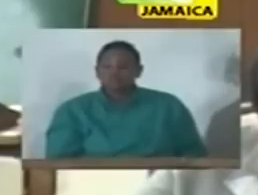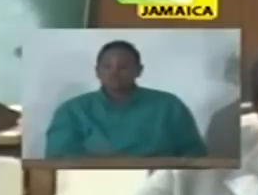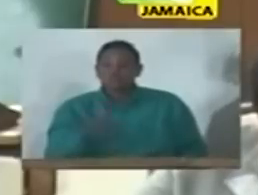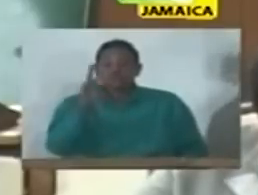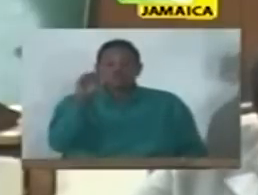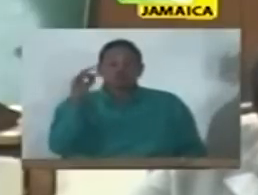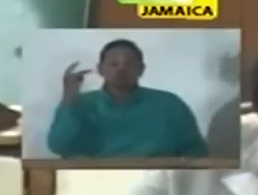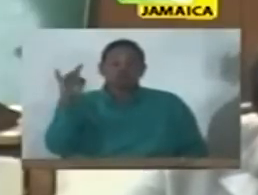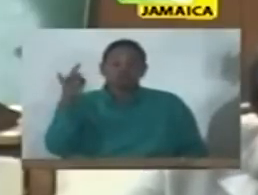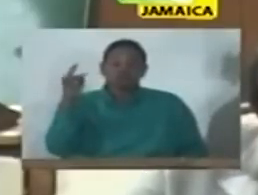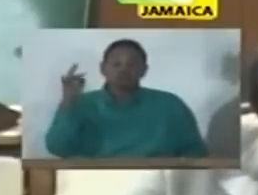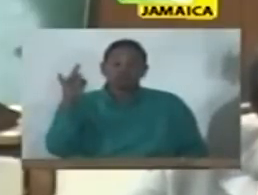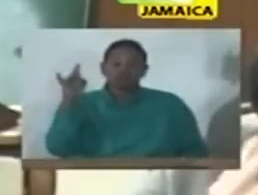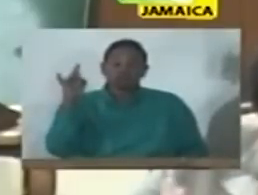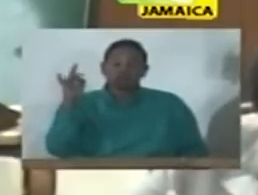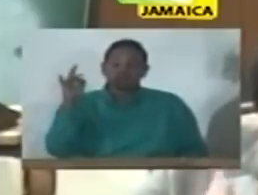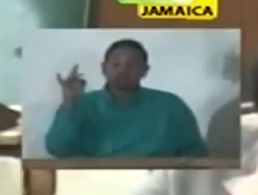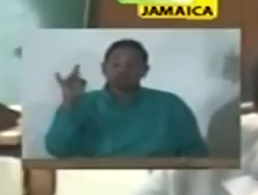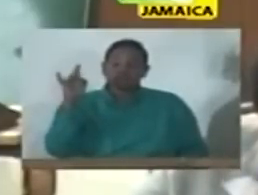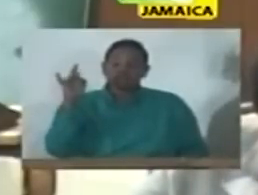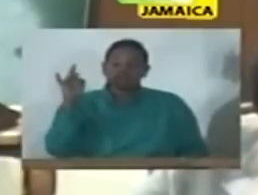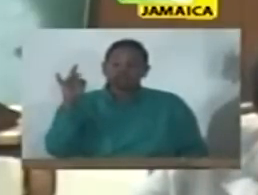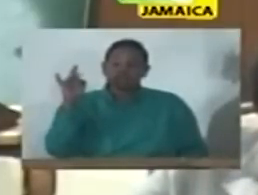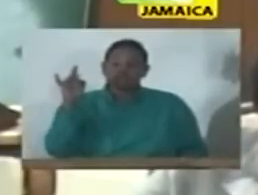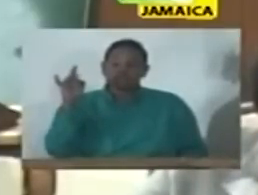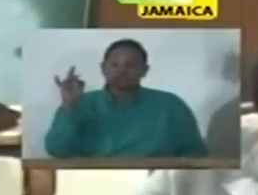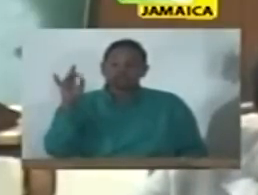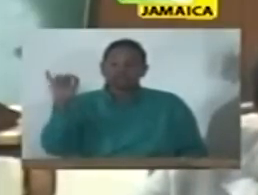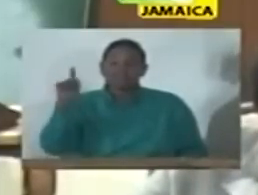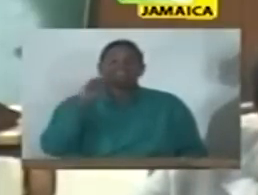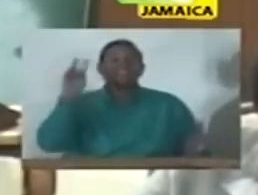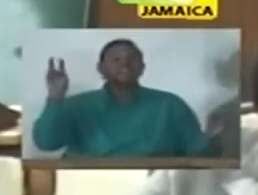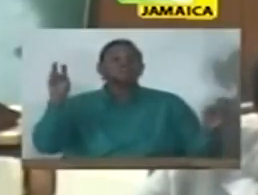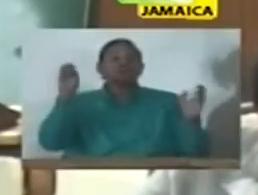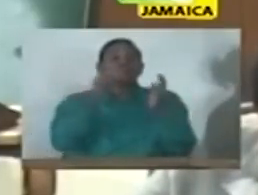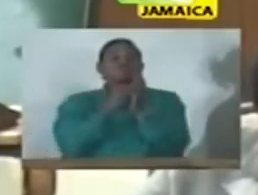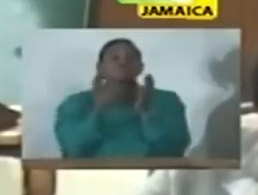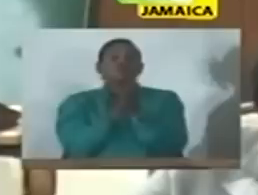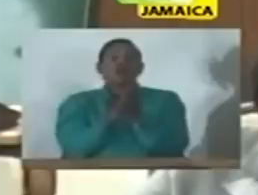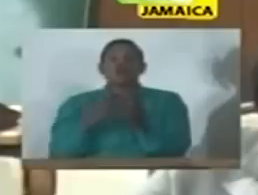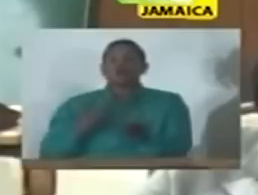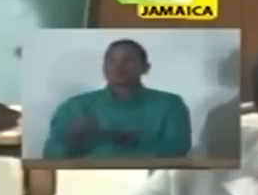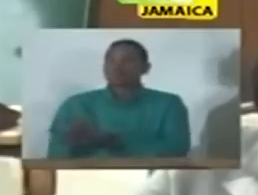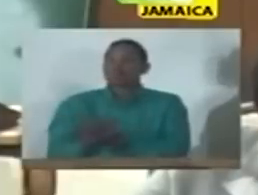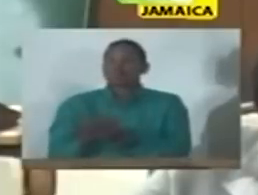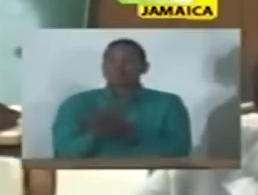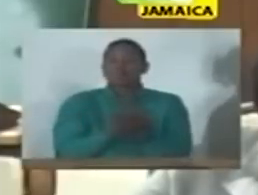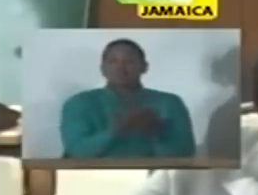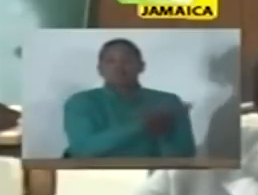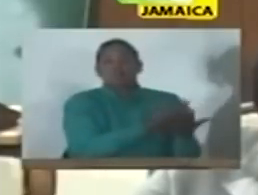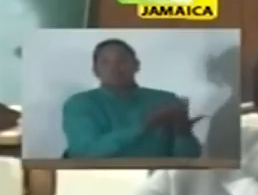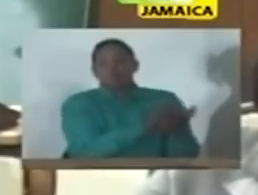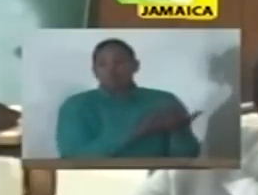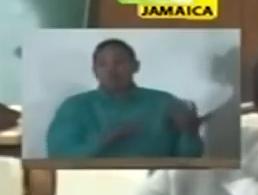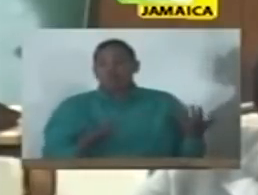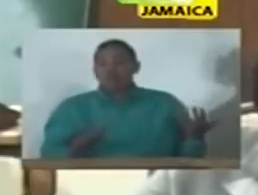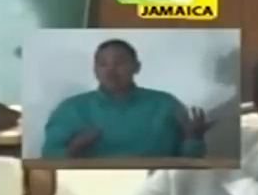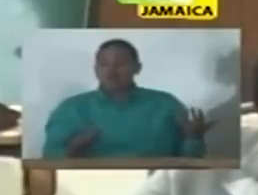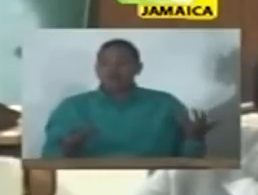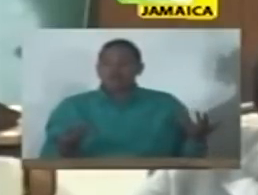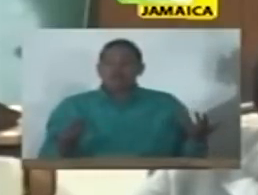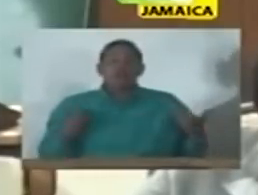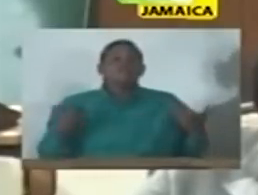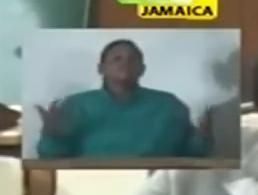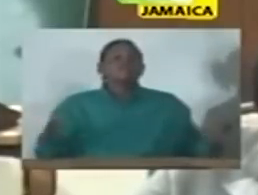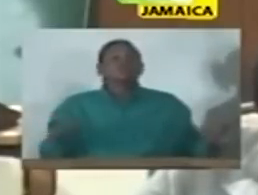No, that is a matter of record that we have been able to ascertain. Having inquired, because as I